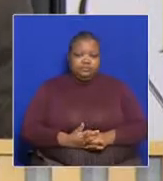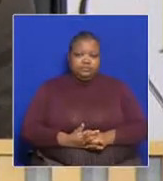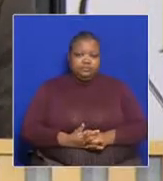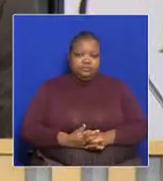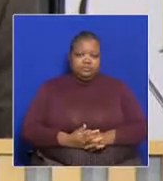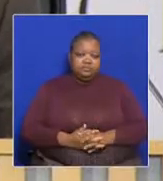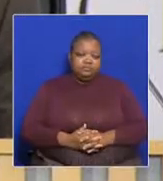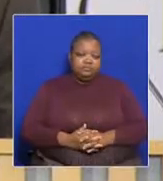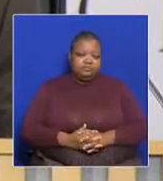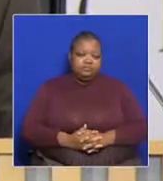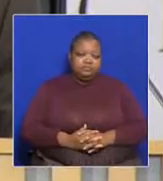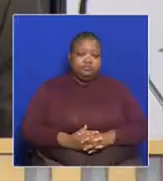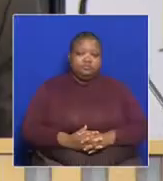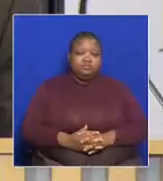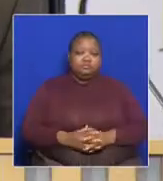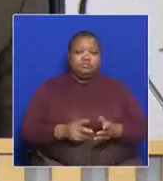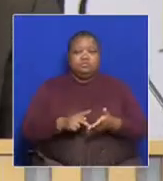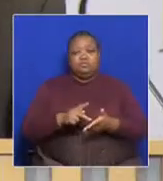at 306,